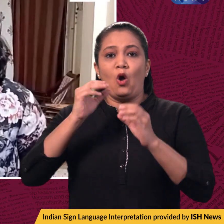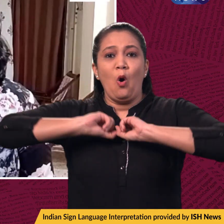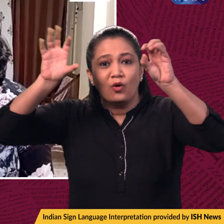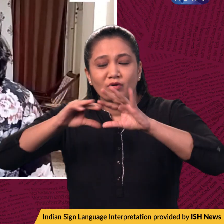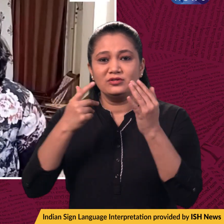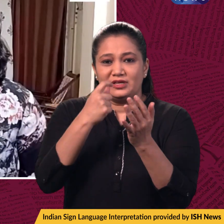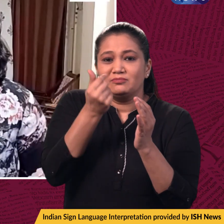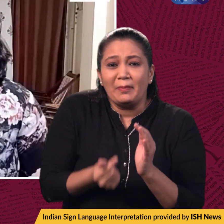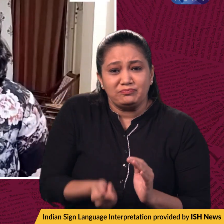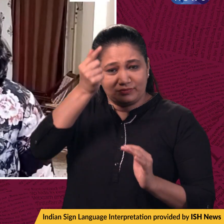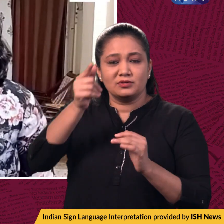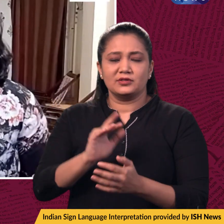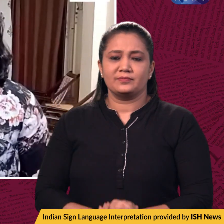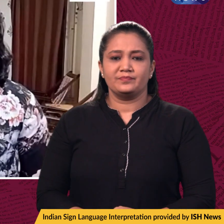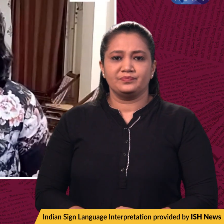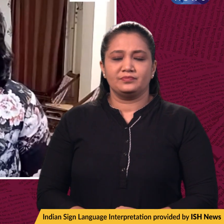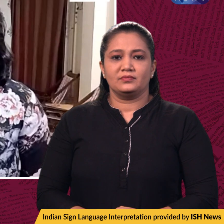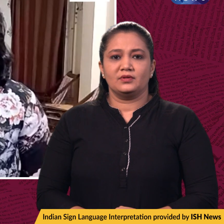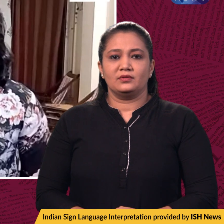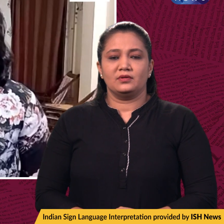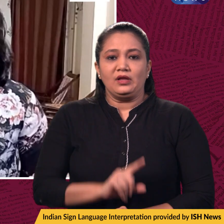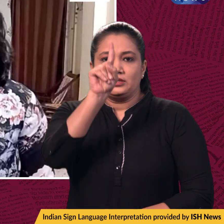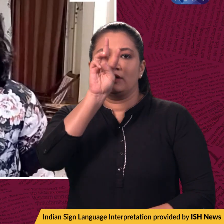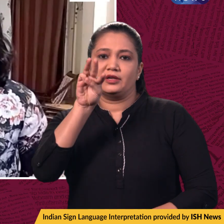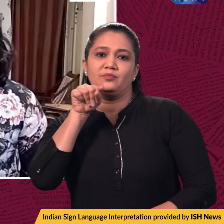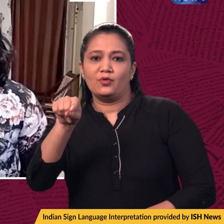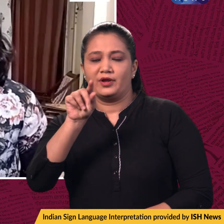wholesale inflation across the country has risen to